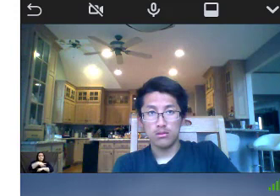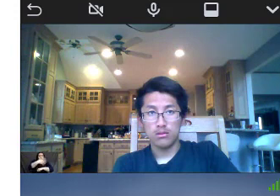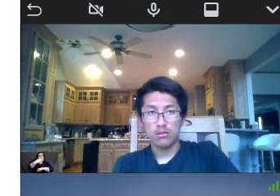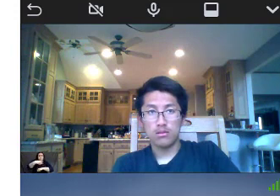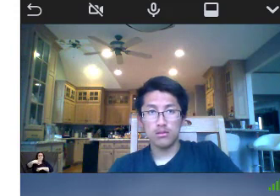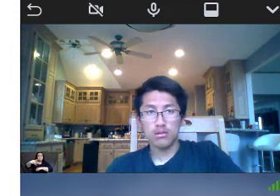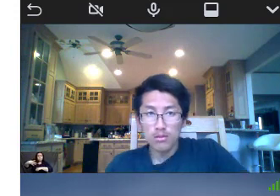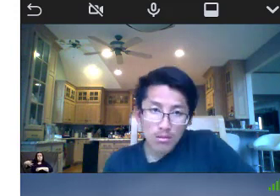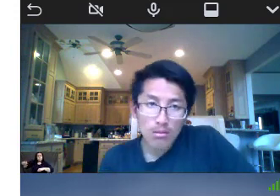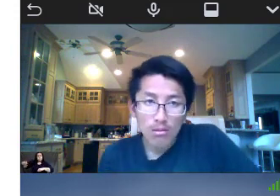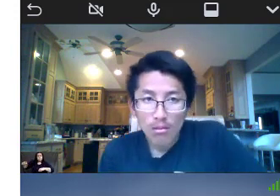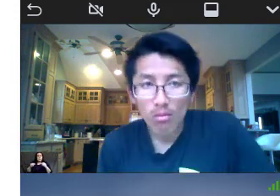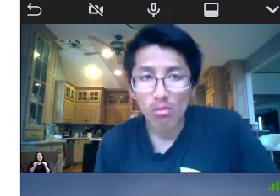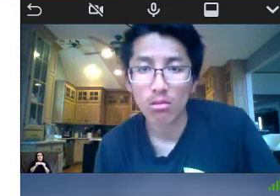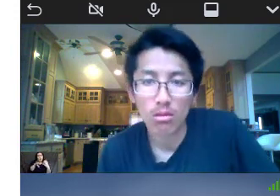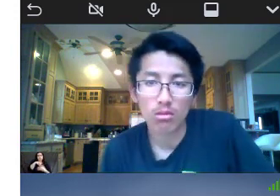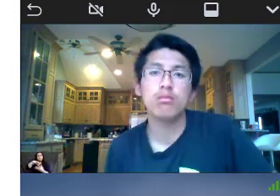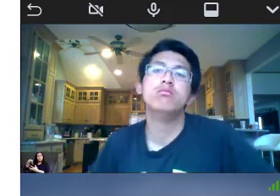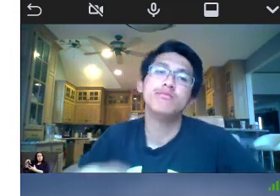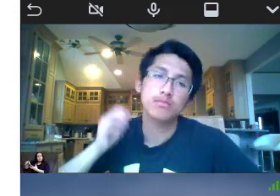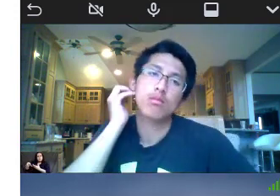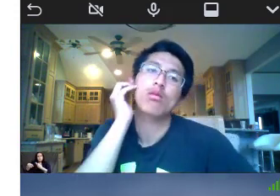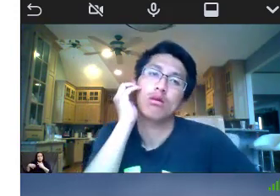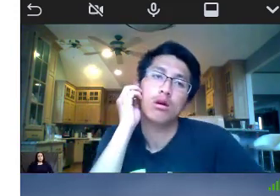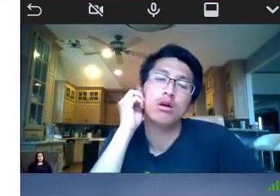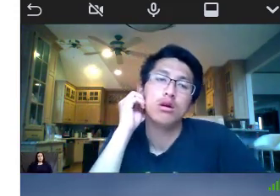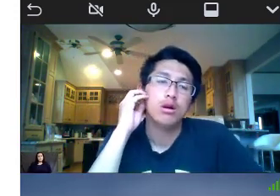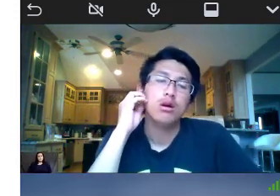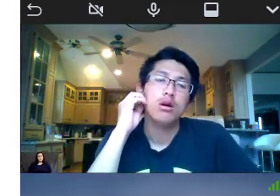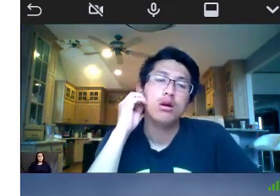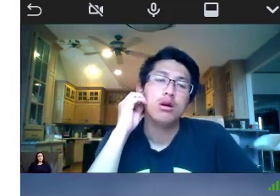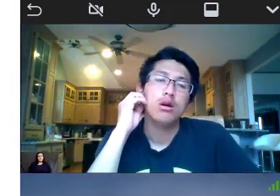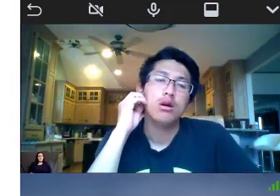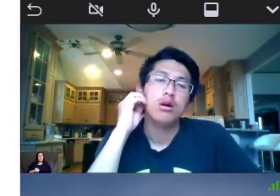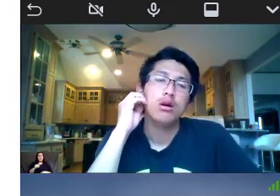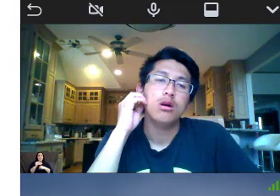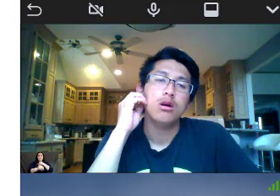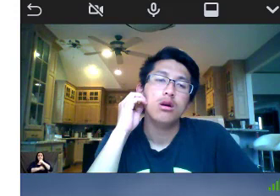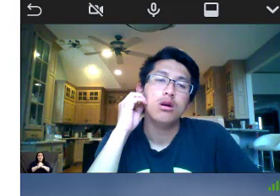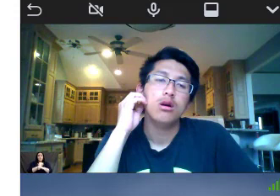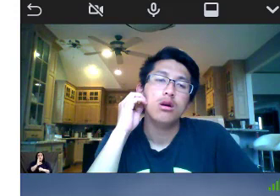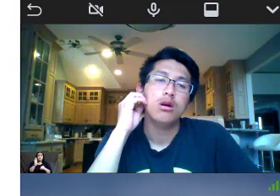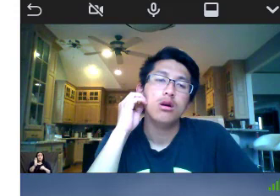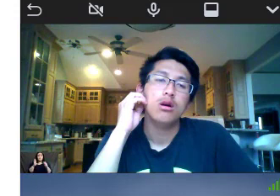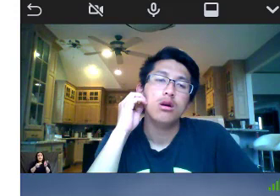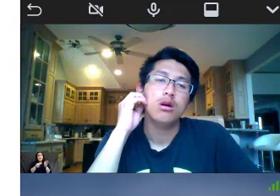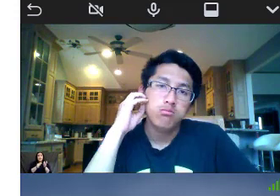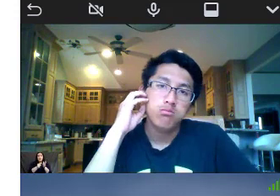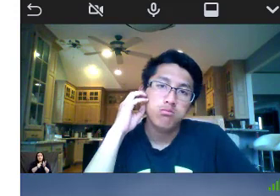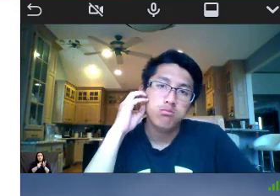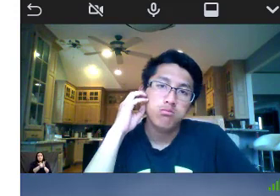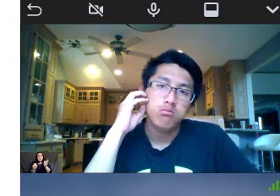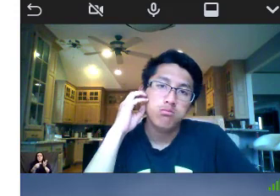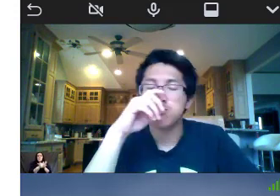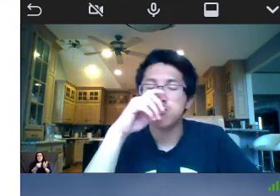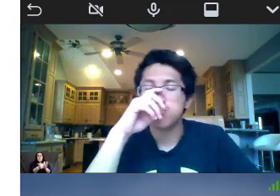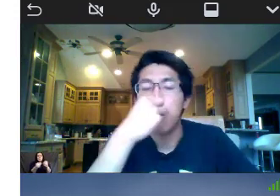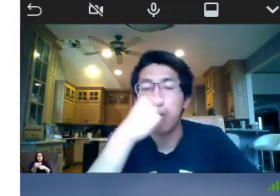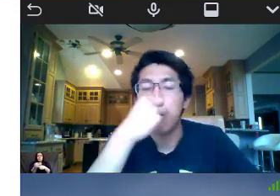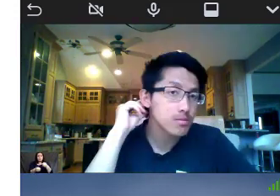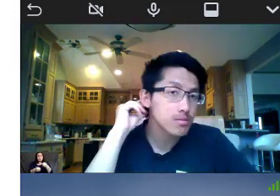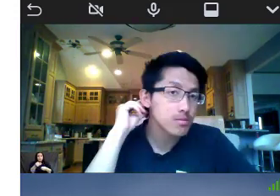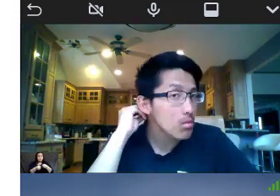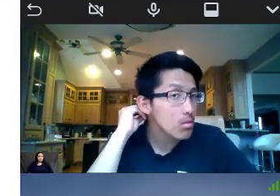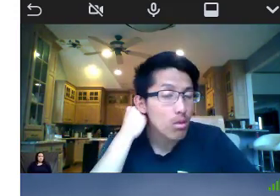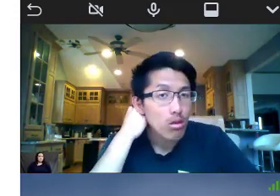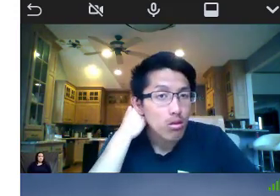it turns in on itself, right? So now we can start to look at some other parameters, right? And we're going to come